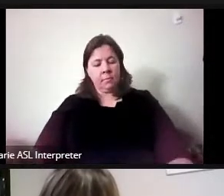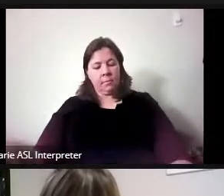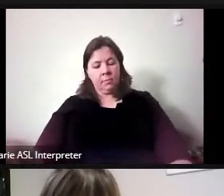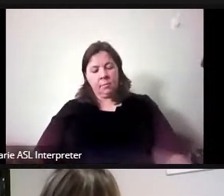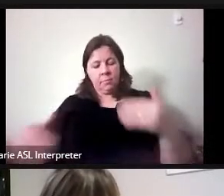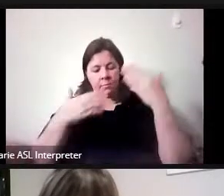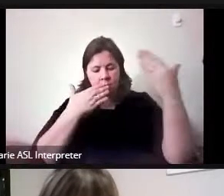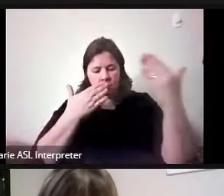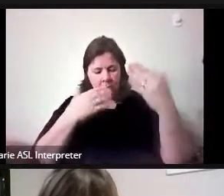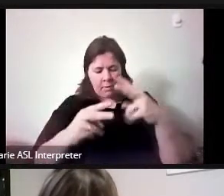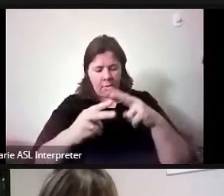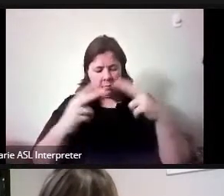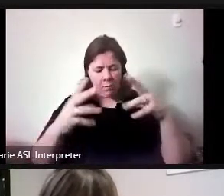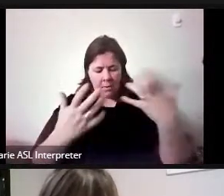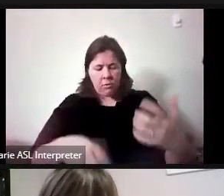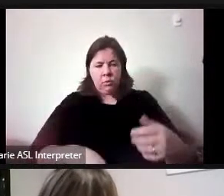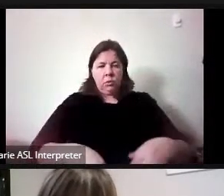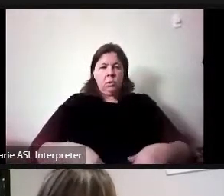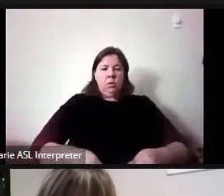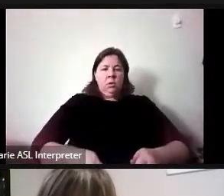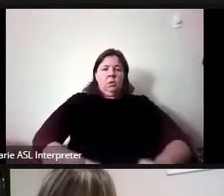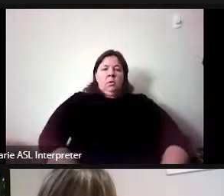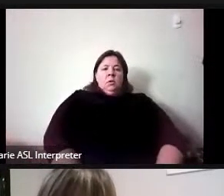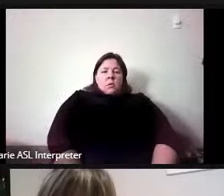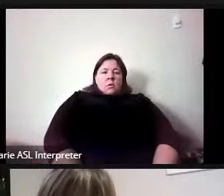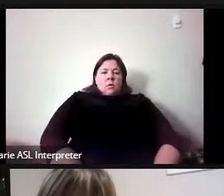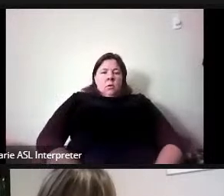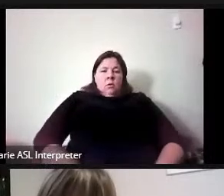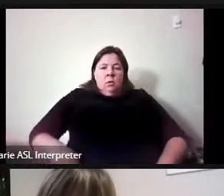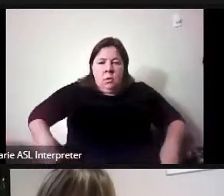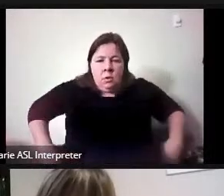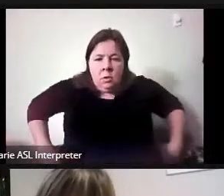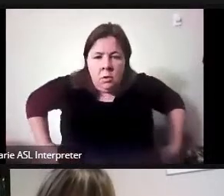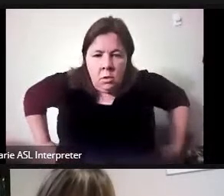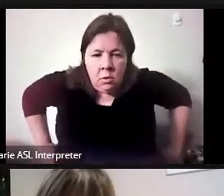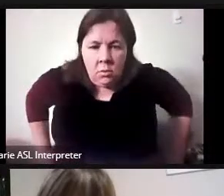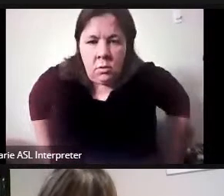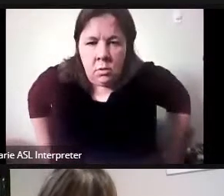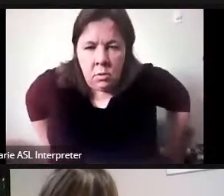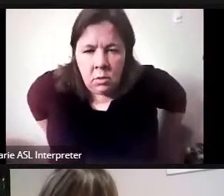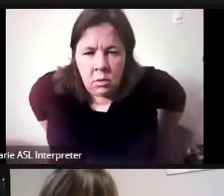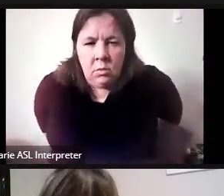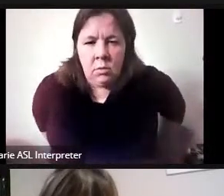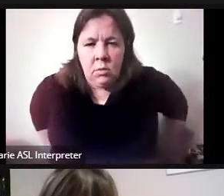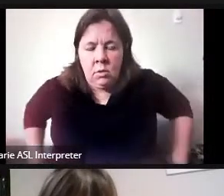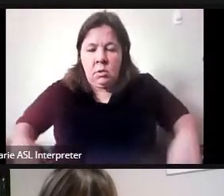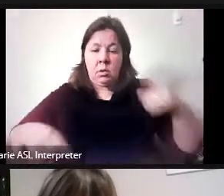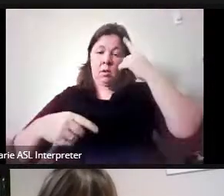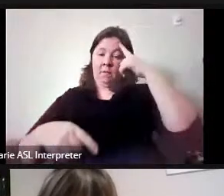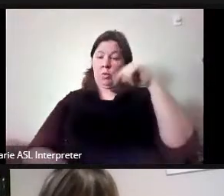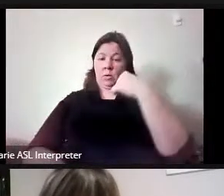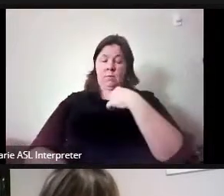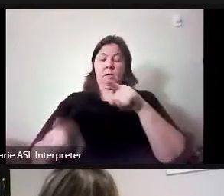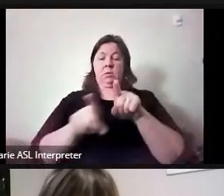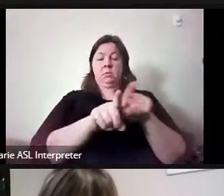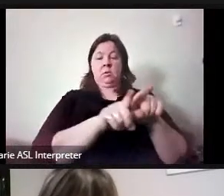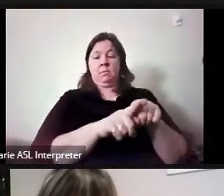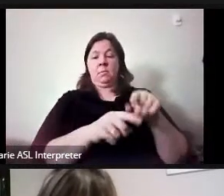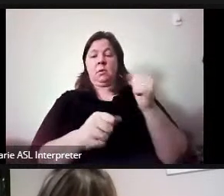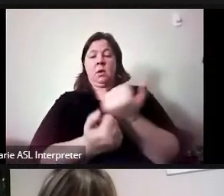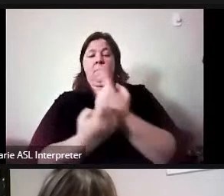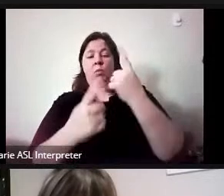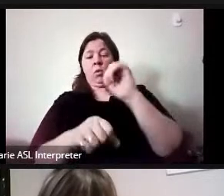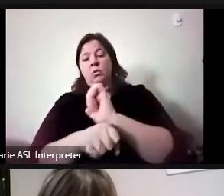Thank you very much, GURSMINDER. The question was, as much as it was for me, but for everybody who's working